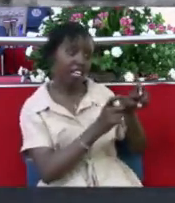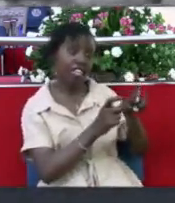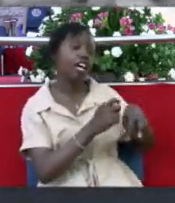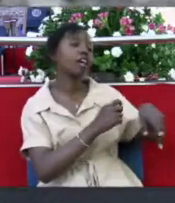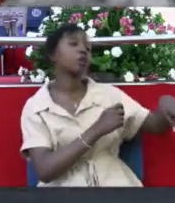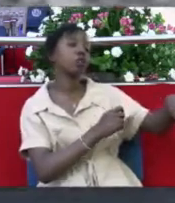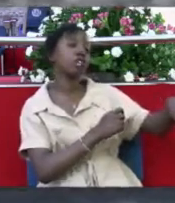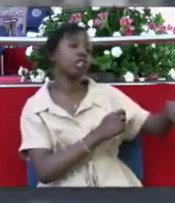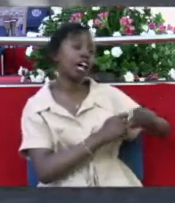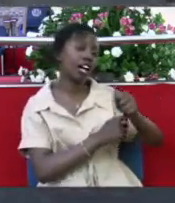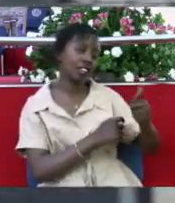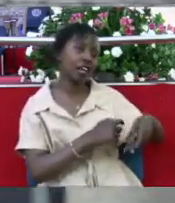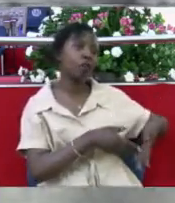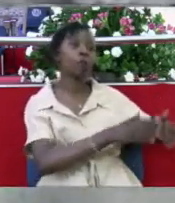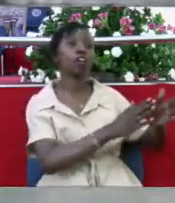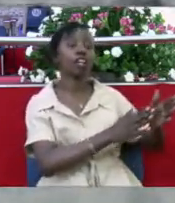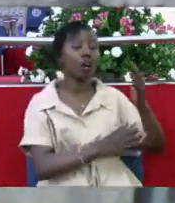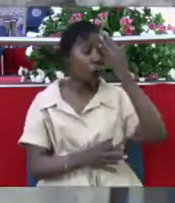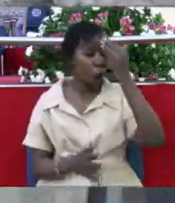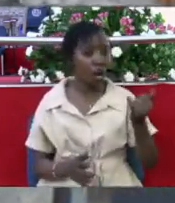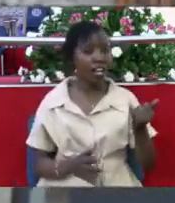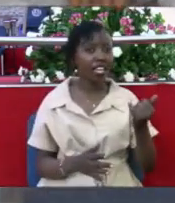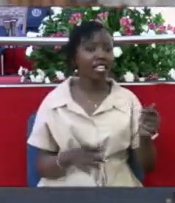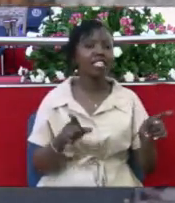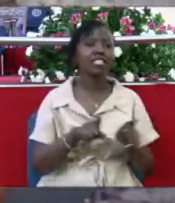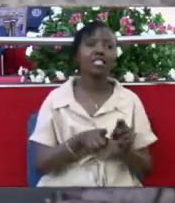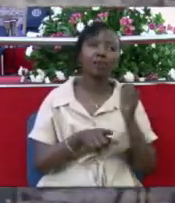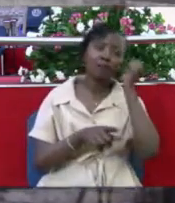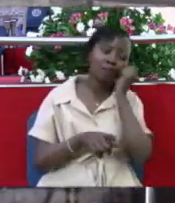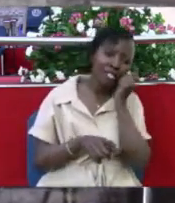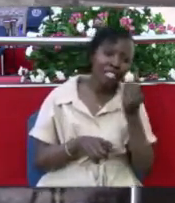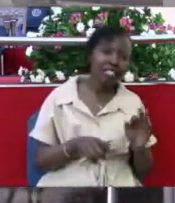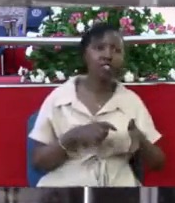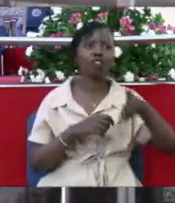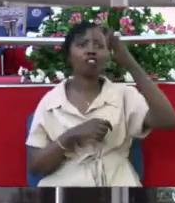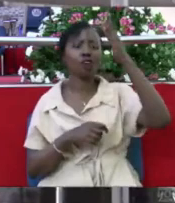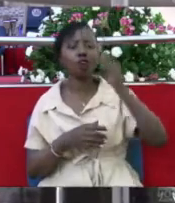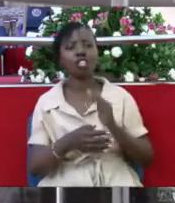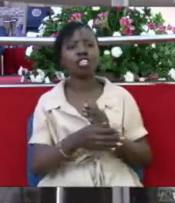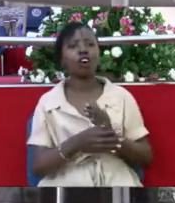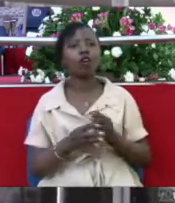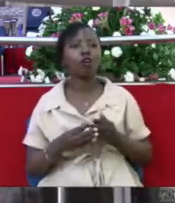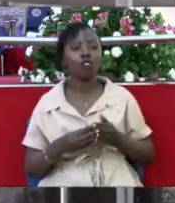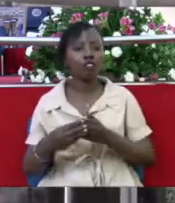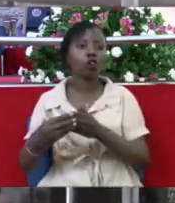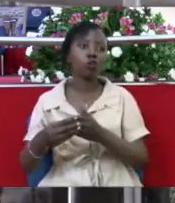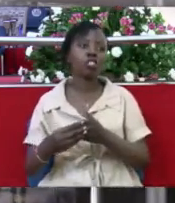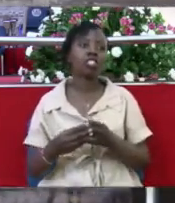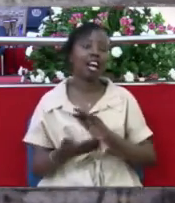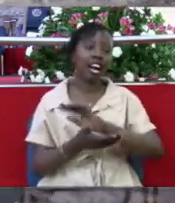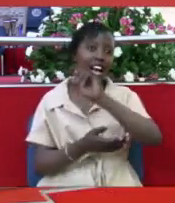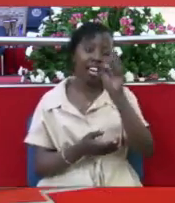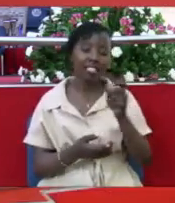start walking this way. Na because godly sorrow follows with repentance. Sababu hofu ile ya Mungu inaambatana